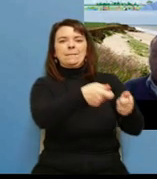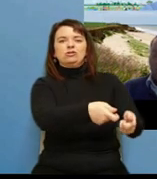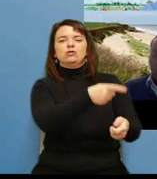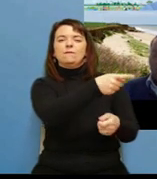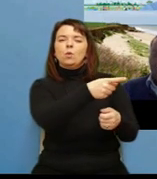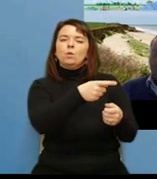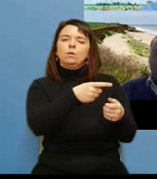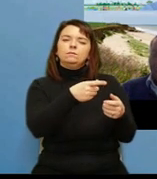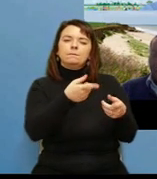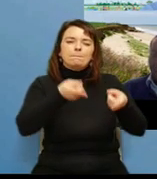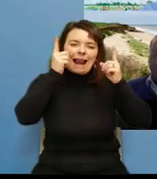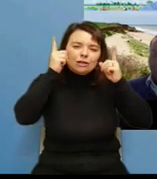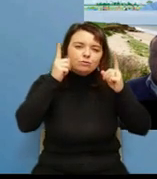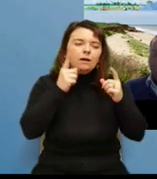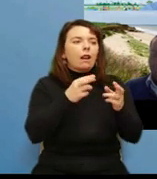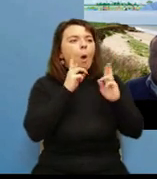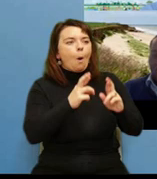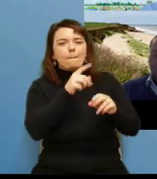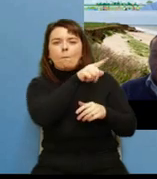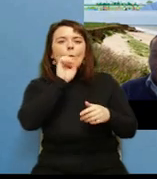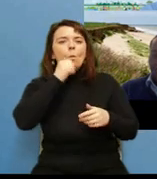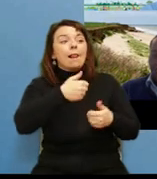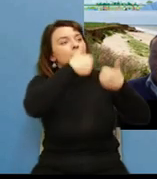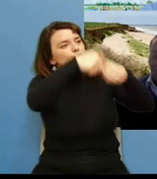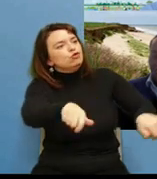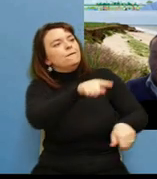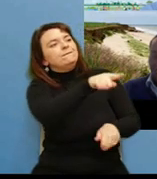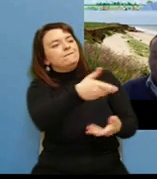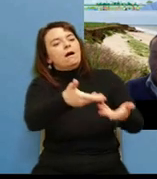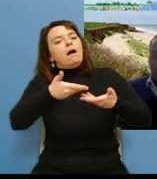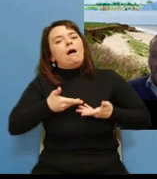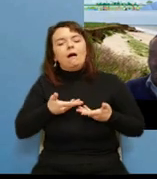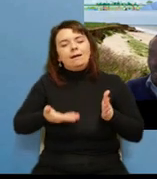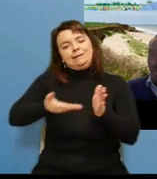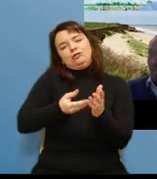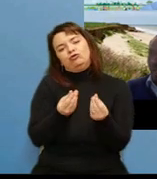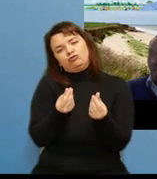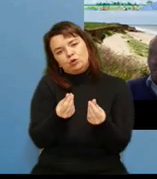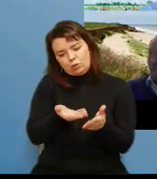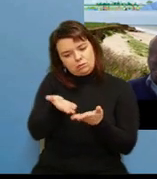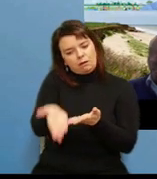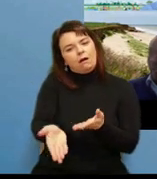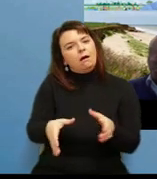hope that we'll get the approvals to be able to put additional resources into that space.